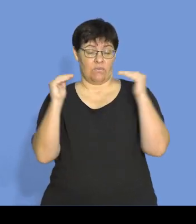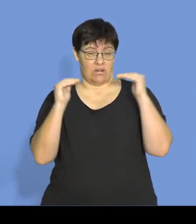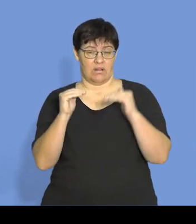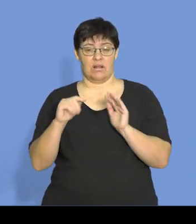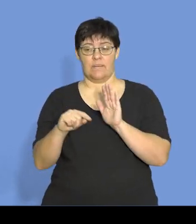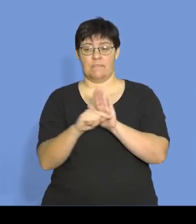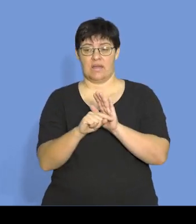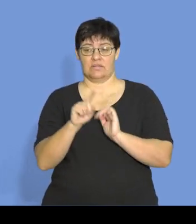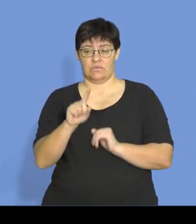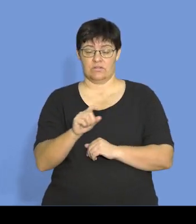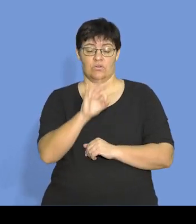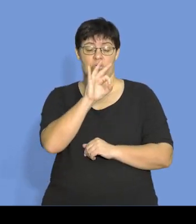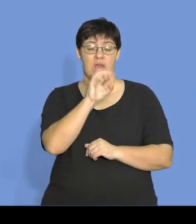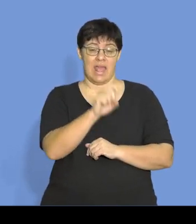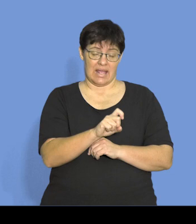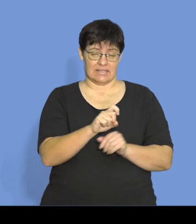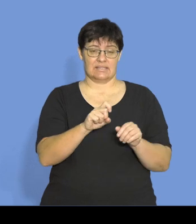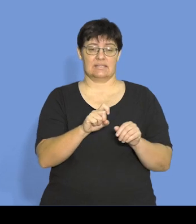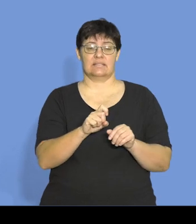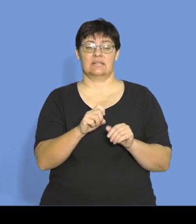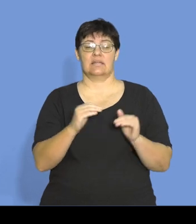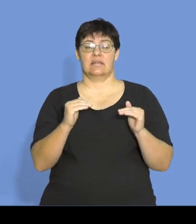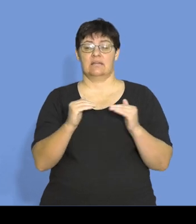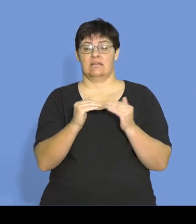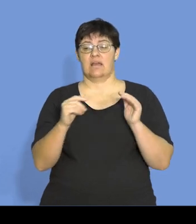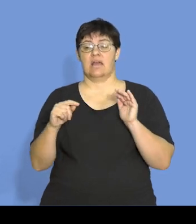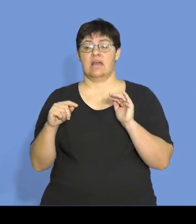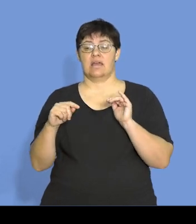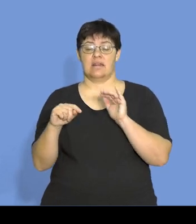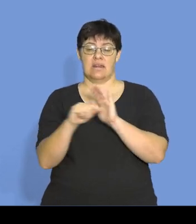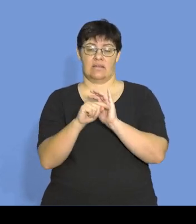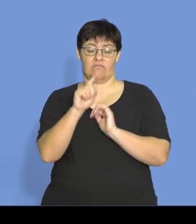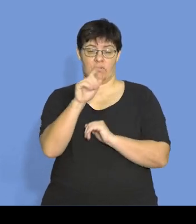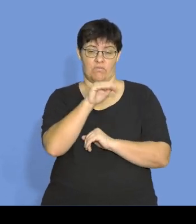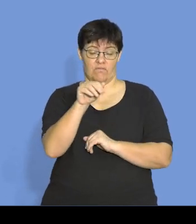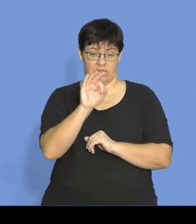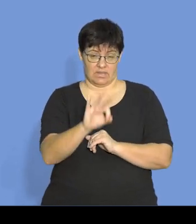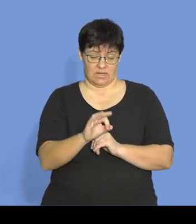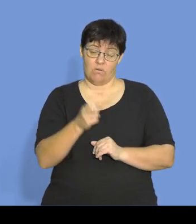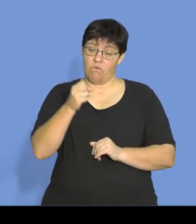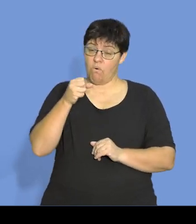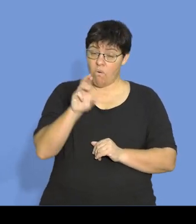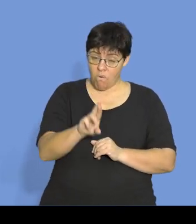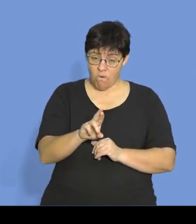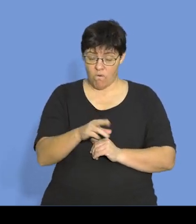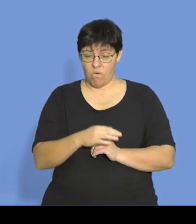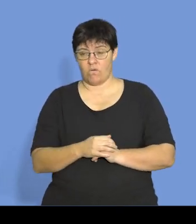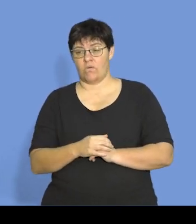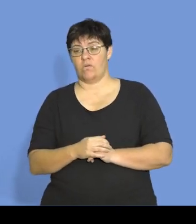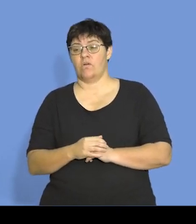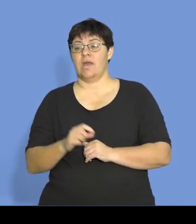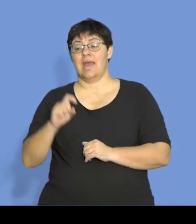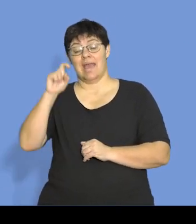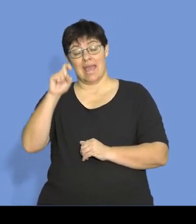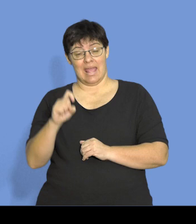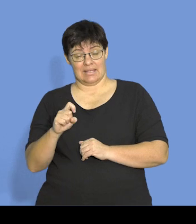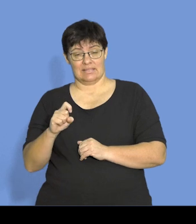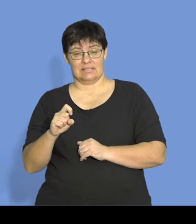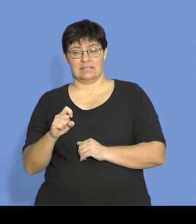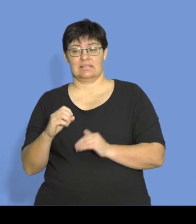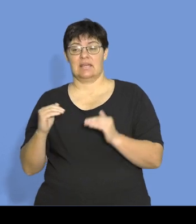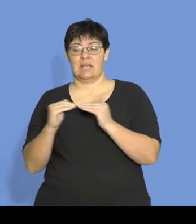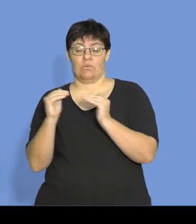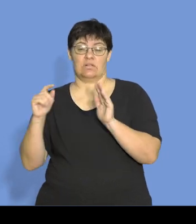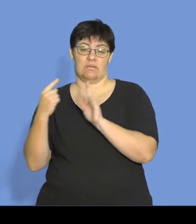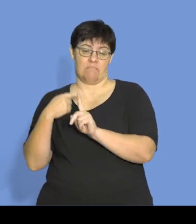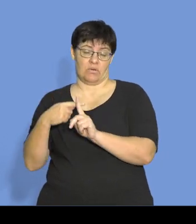minus 1, meaning x is equal to negative 1 over 3, or my x will be equals